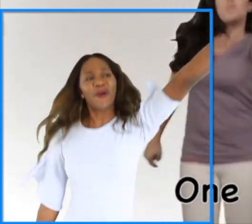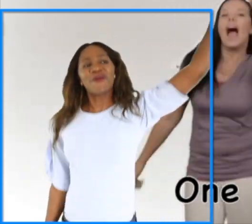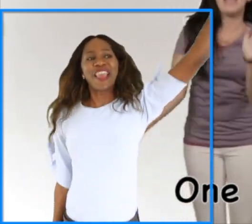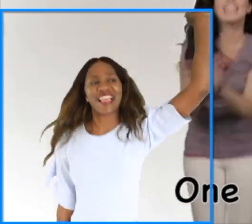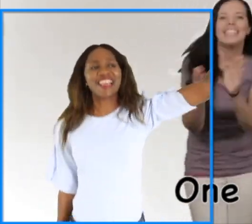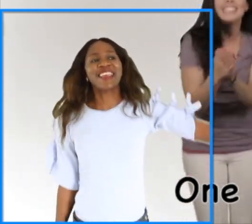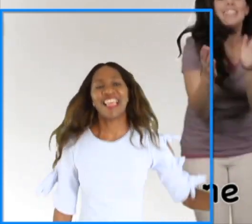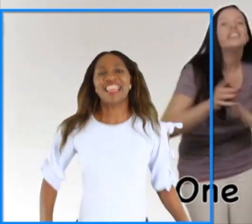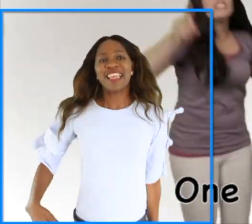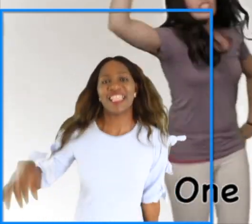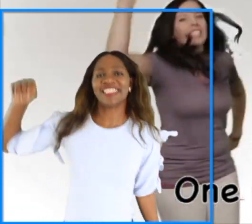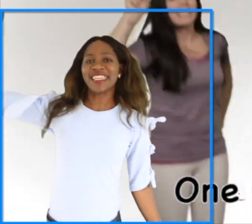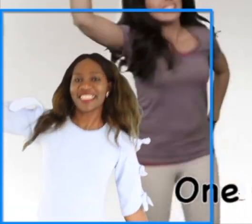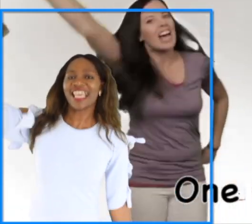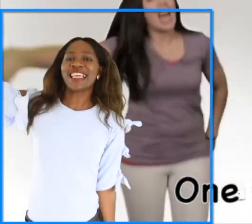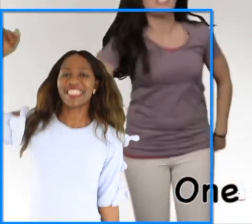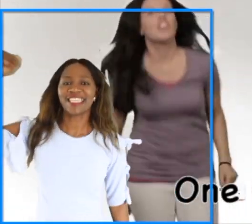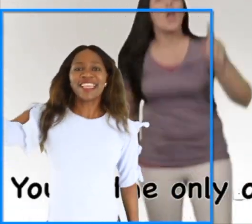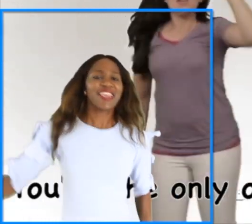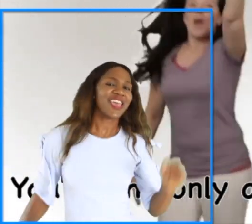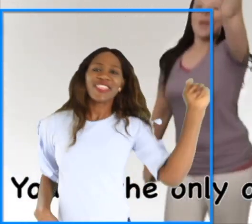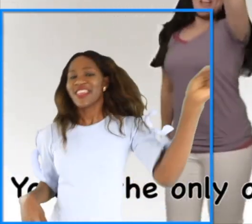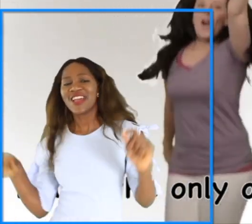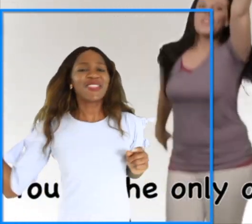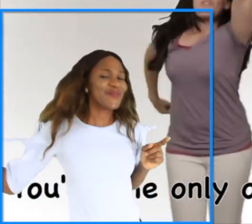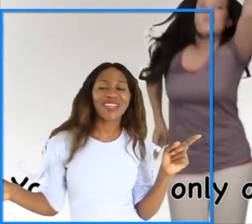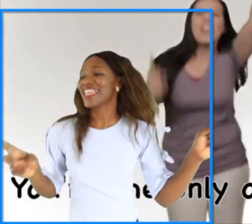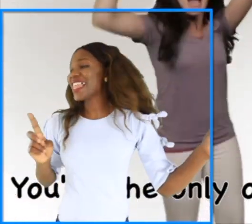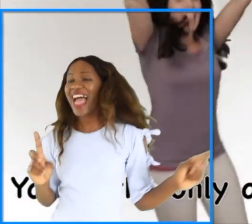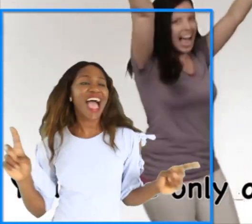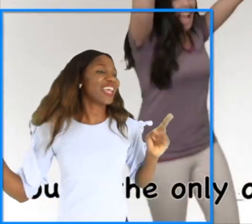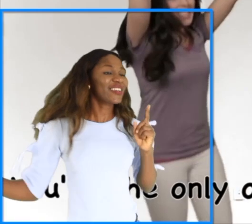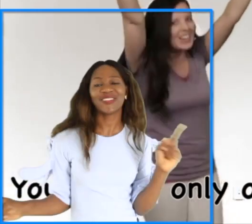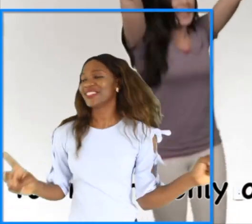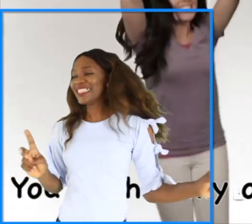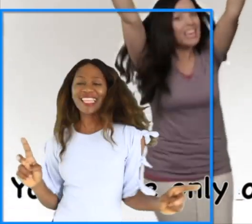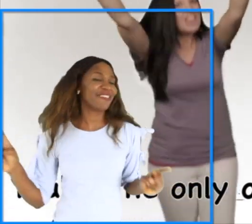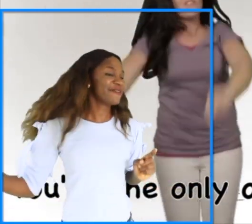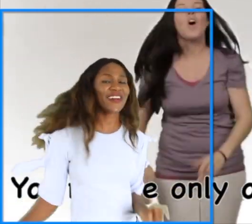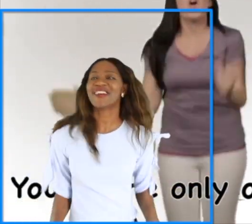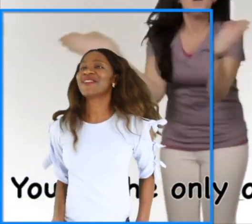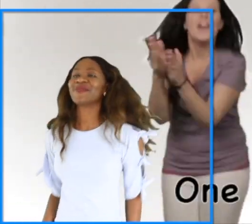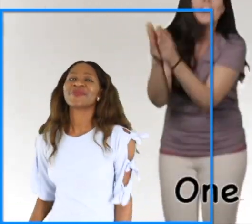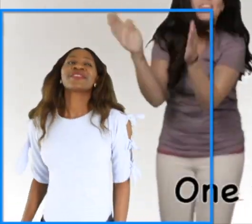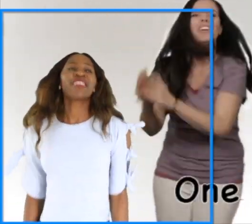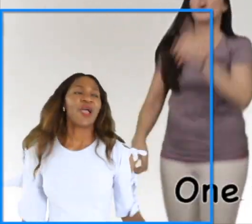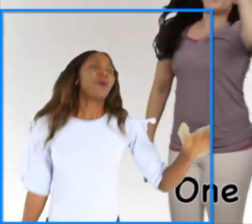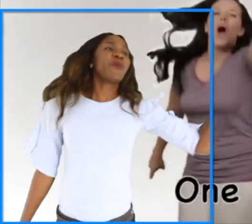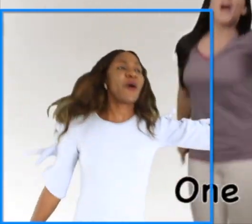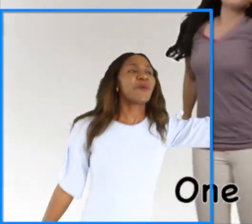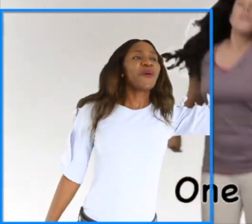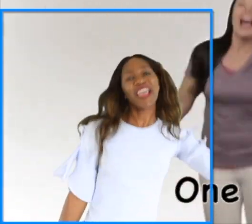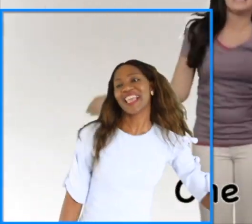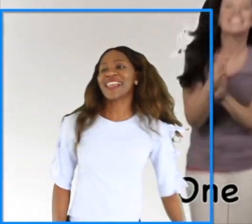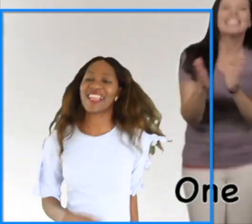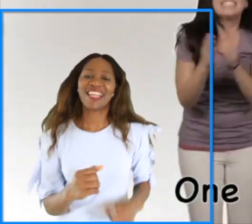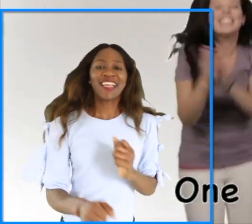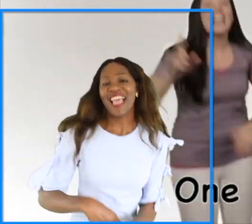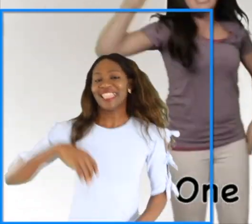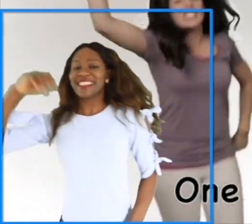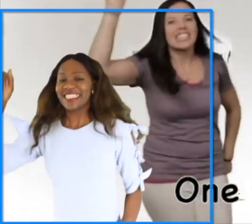you. One way, Jesus, you're the only one that I could live for. One